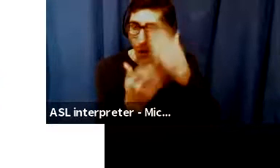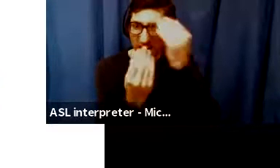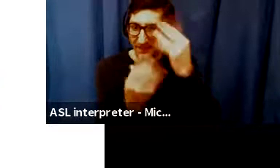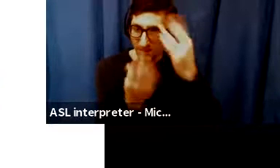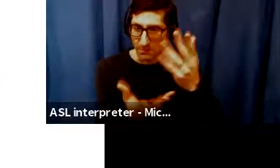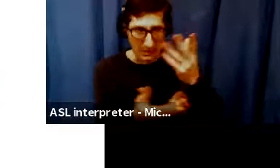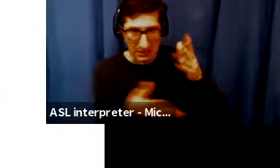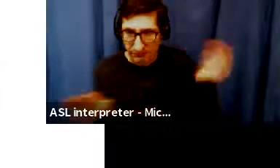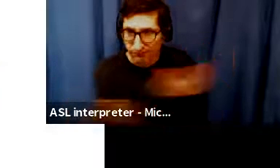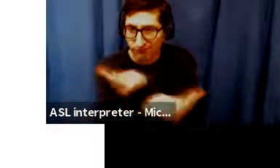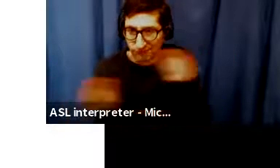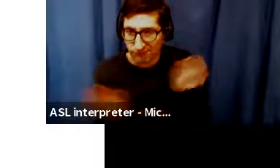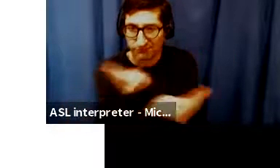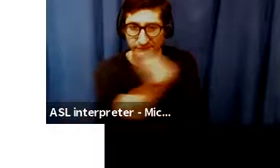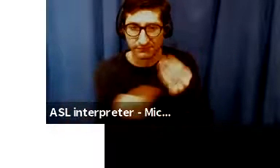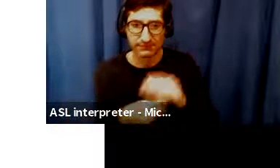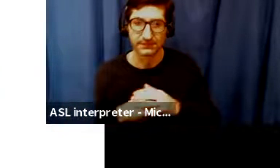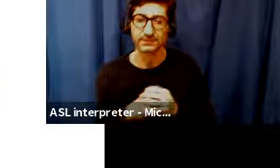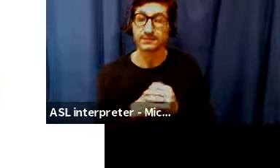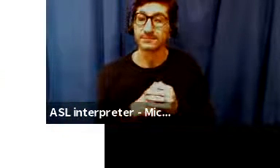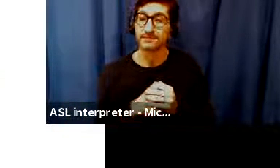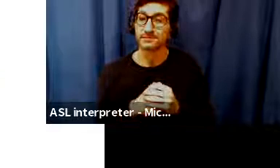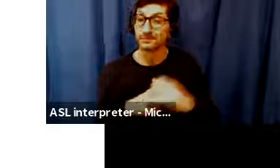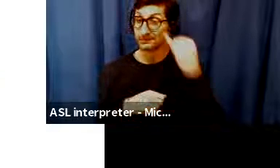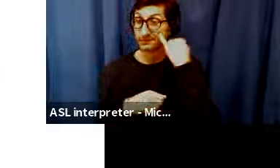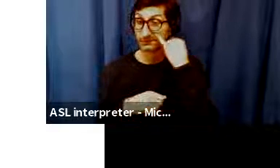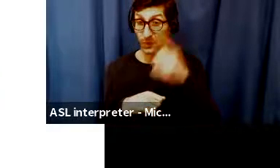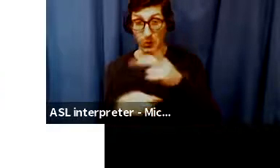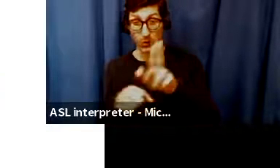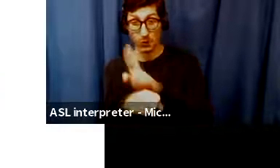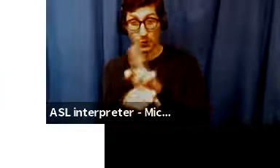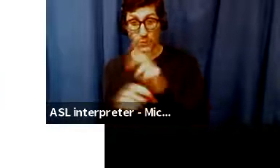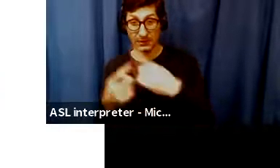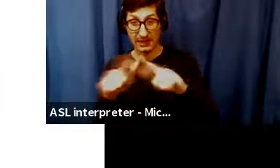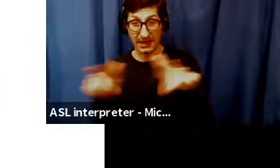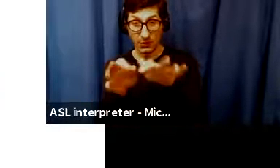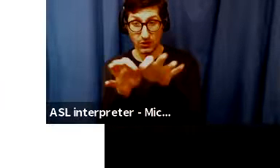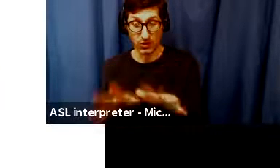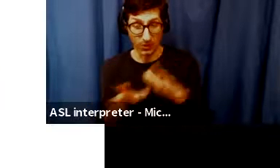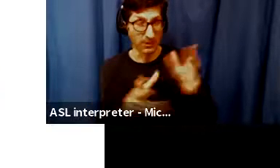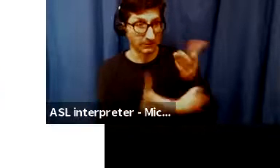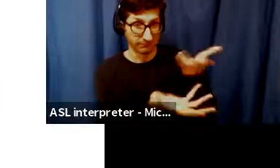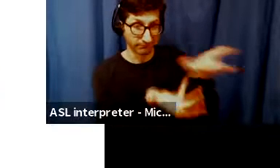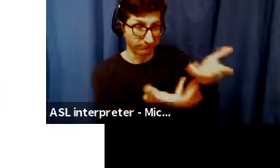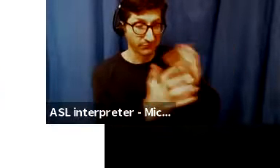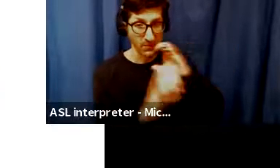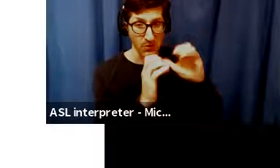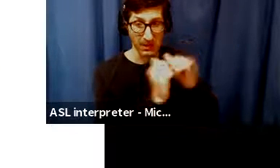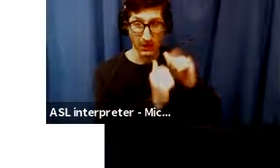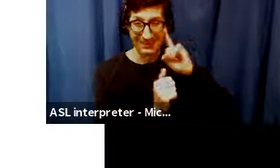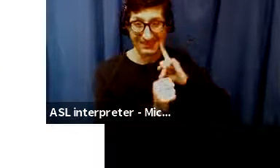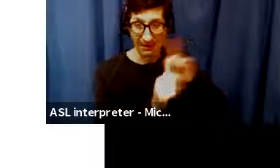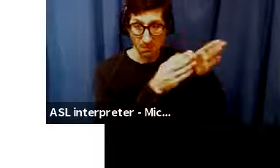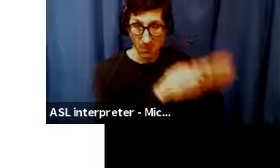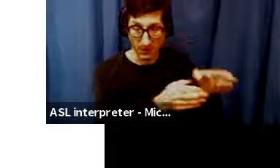When using a sign language interpreter to communicate with someone who is deaf, um,